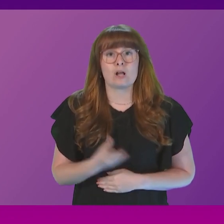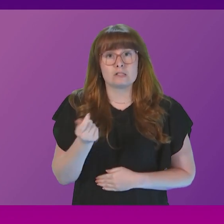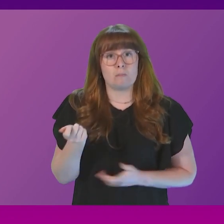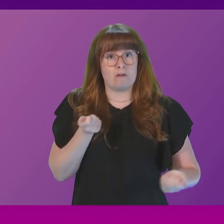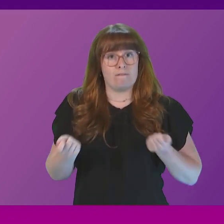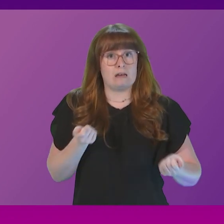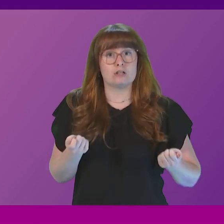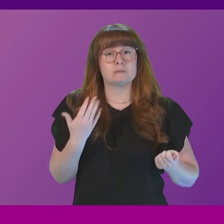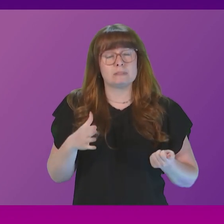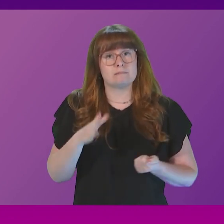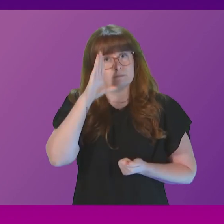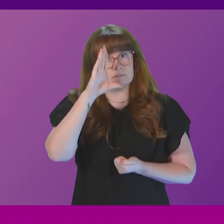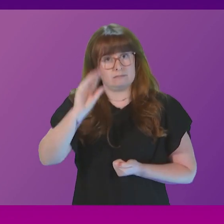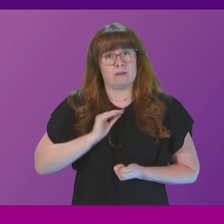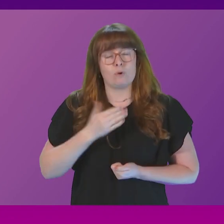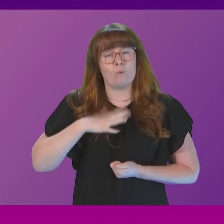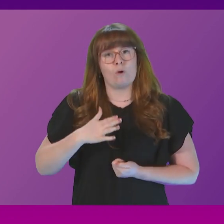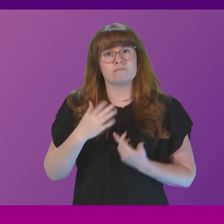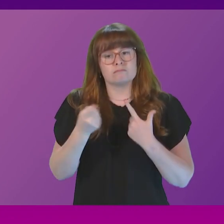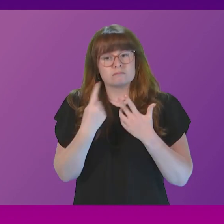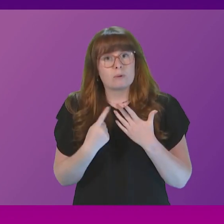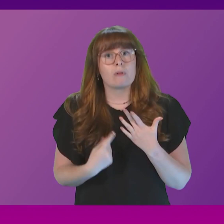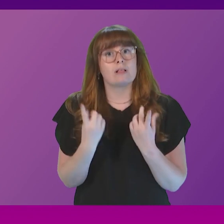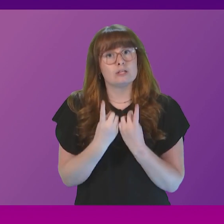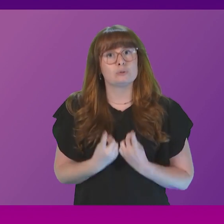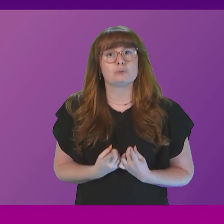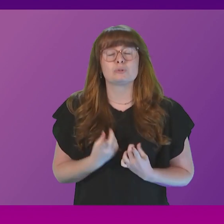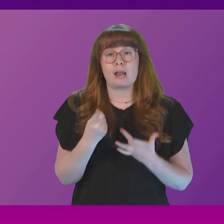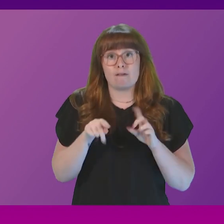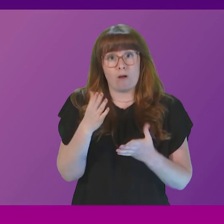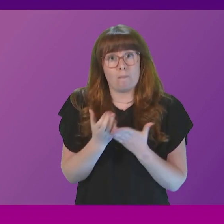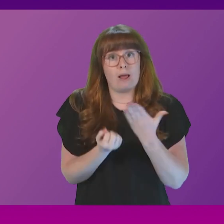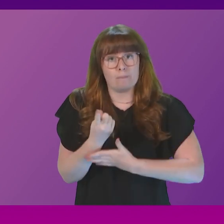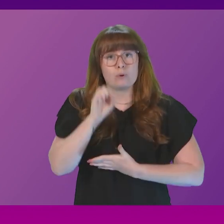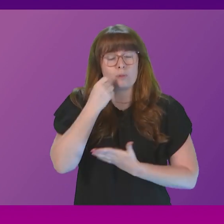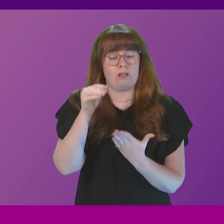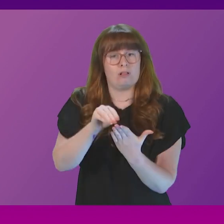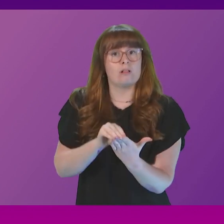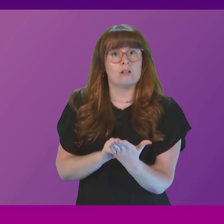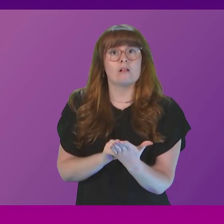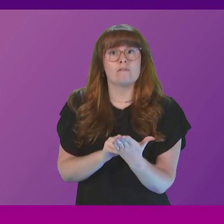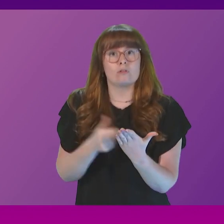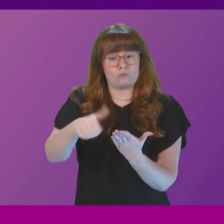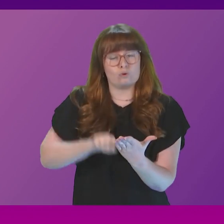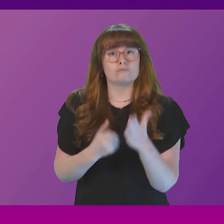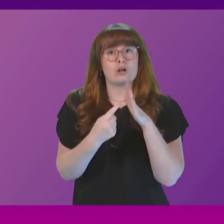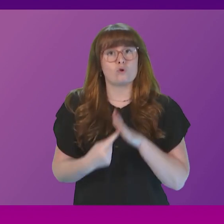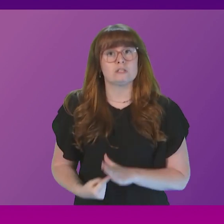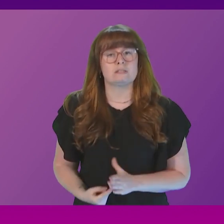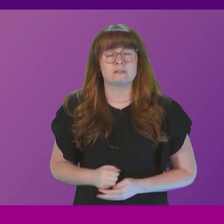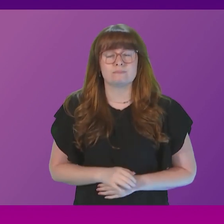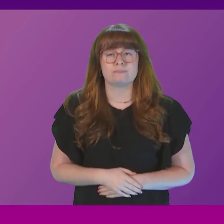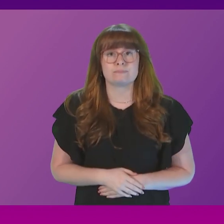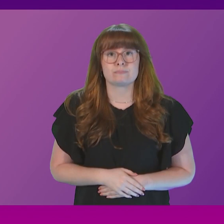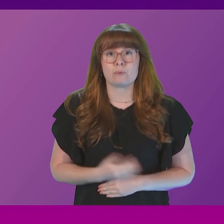have indicated that they wish to raise more than one issue, and whereas that's the case, I've noted that in the order of priority. I'll do